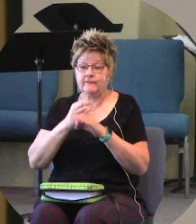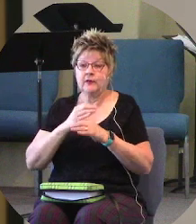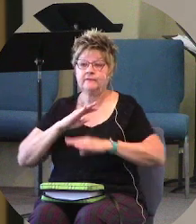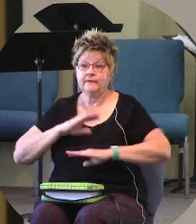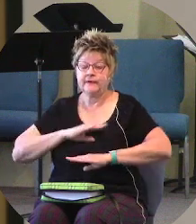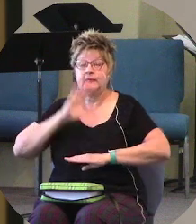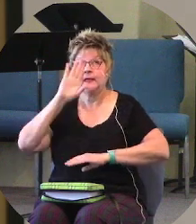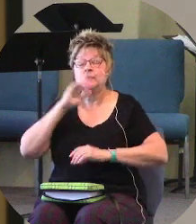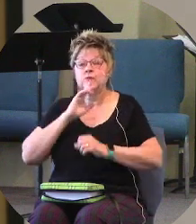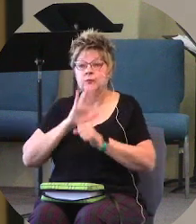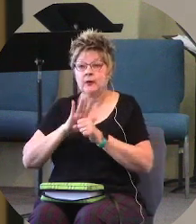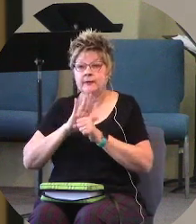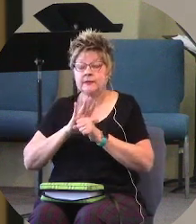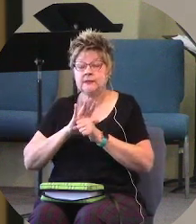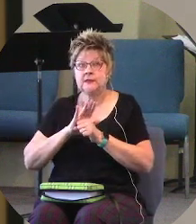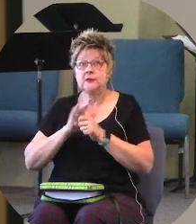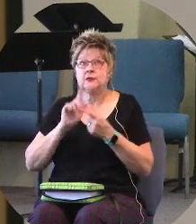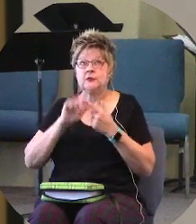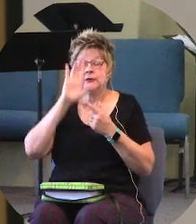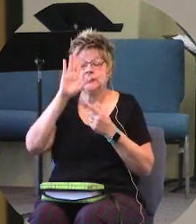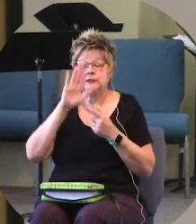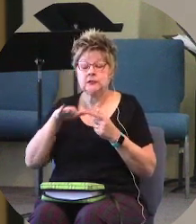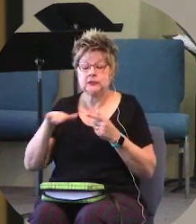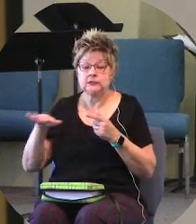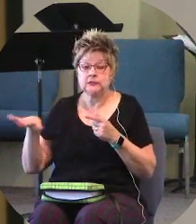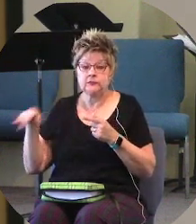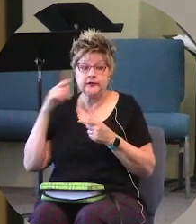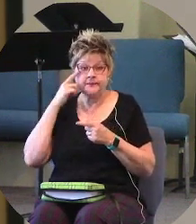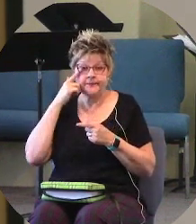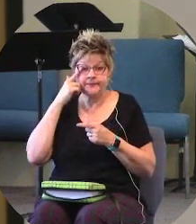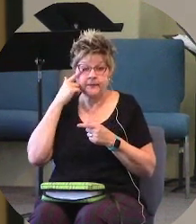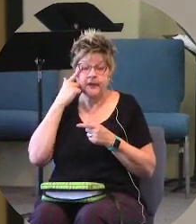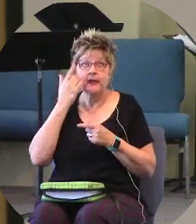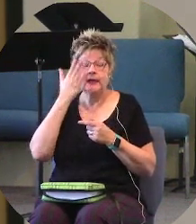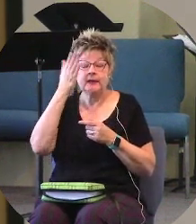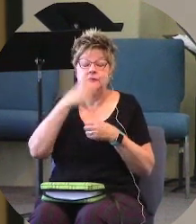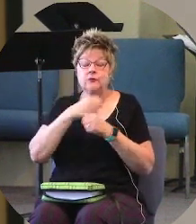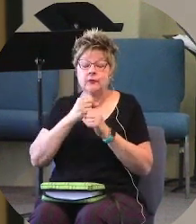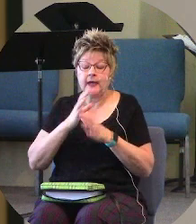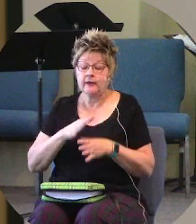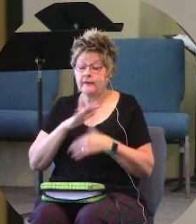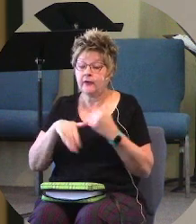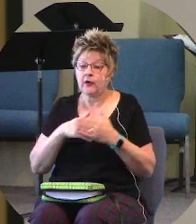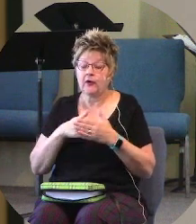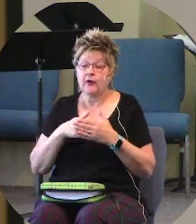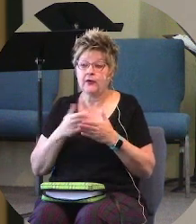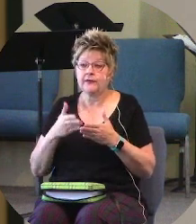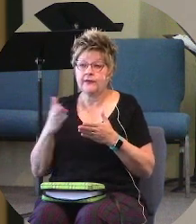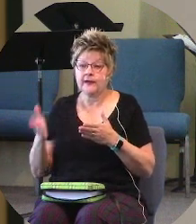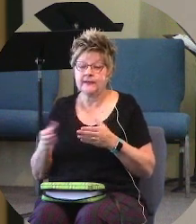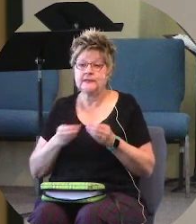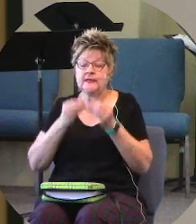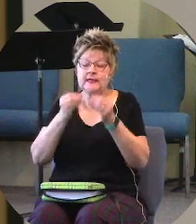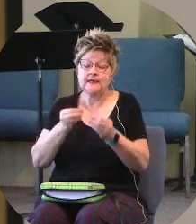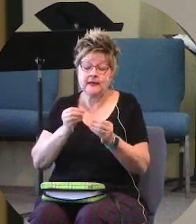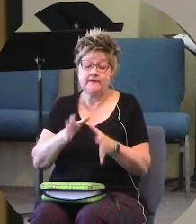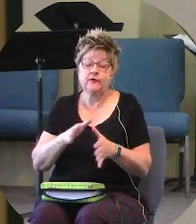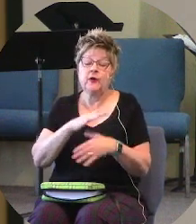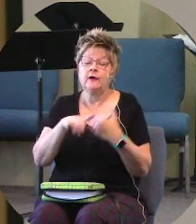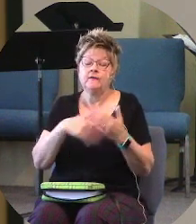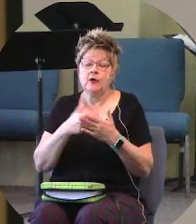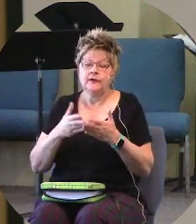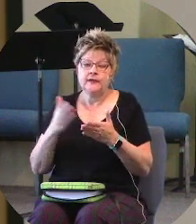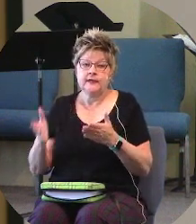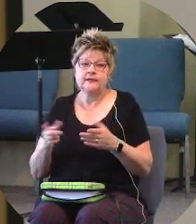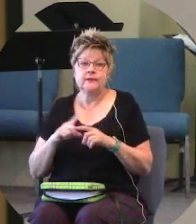to His kids, that He is the creator of all things, He's the giver of all things, but He has standards that are unbendable